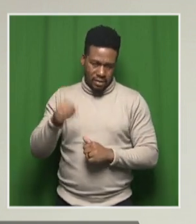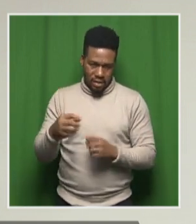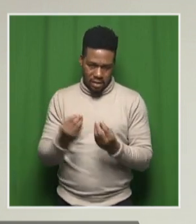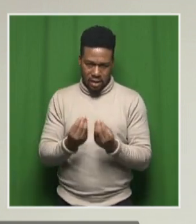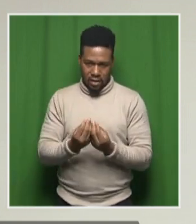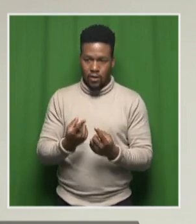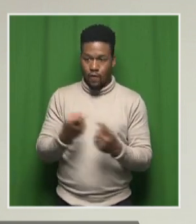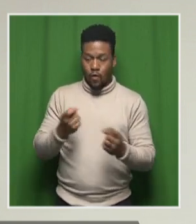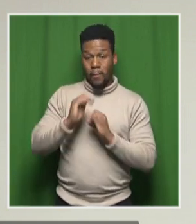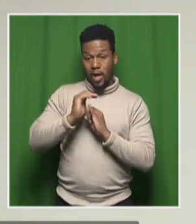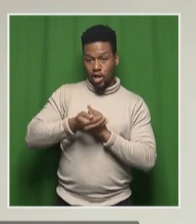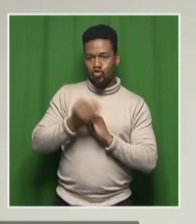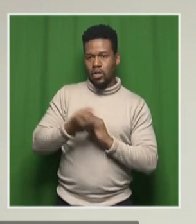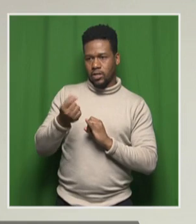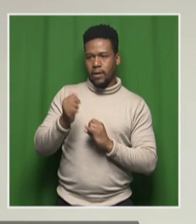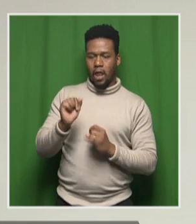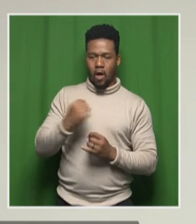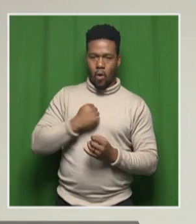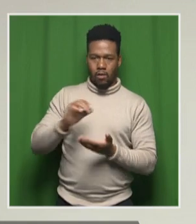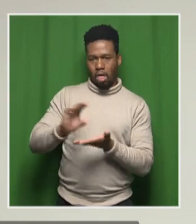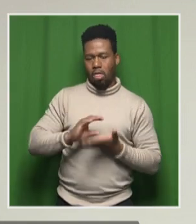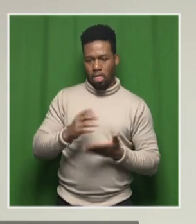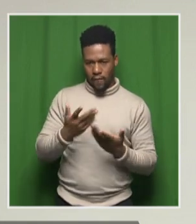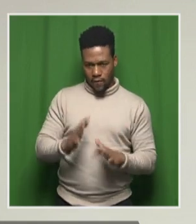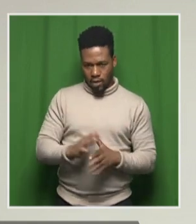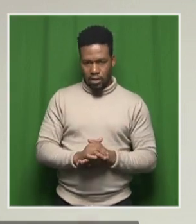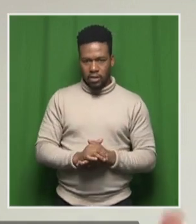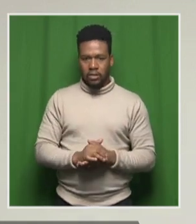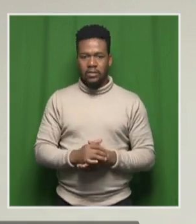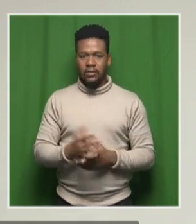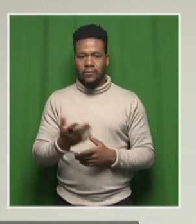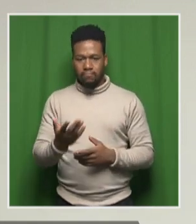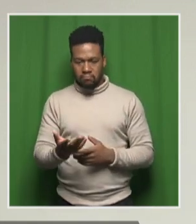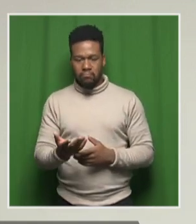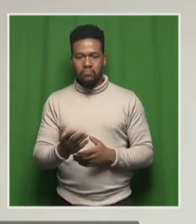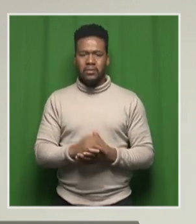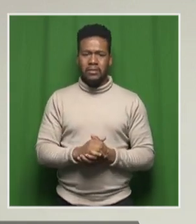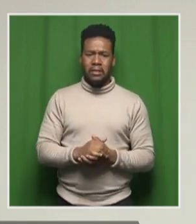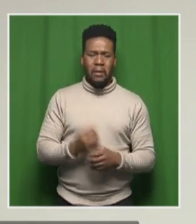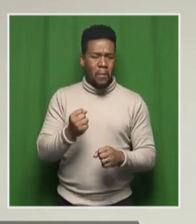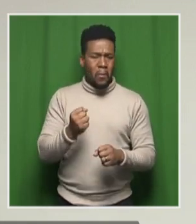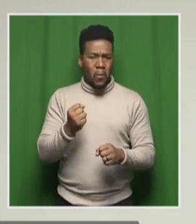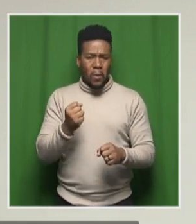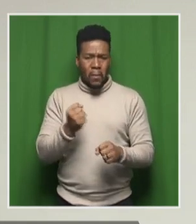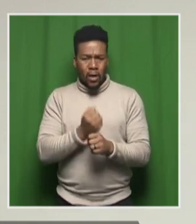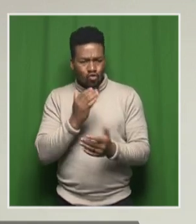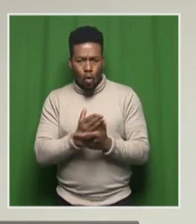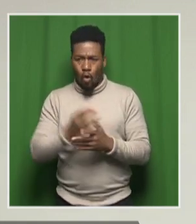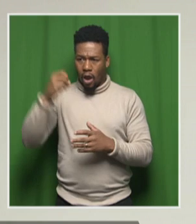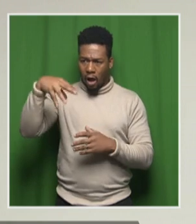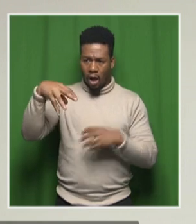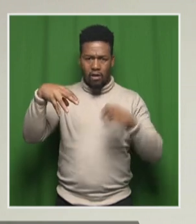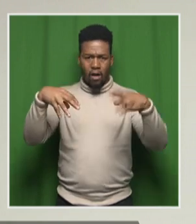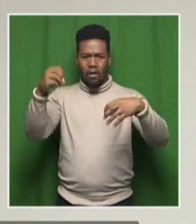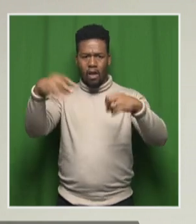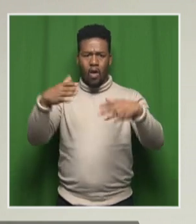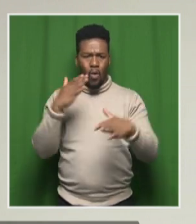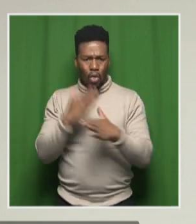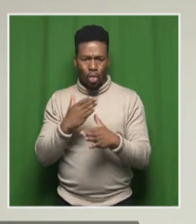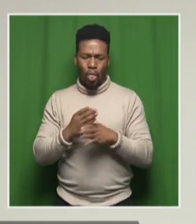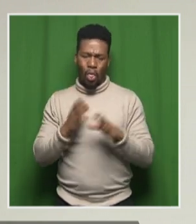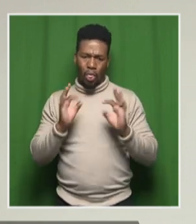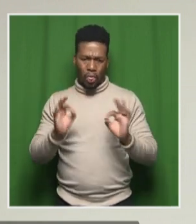of our insurance, obviously. Right. But things like our acoustic panels and making sure that our lighting rig is,